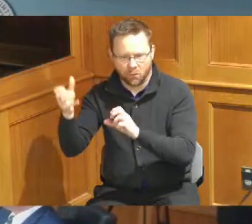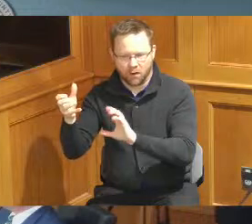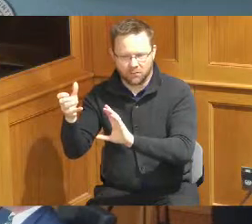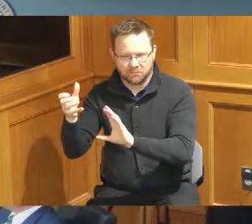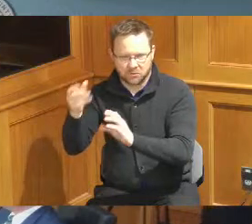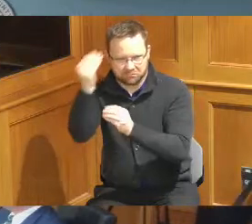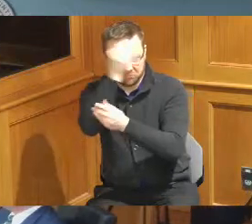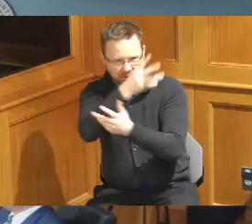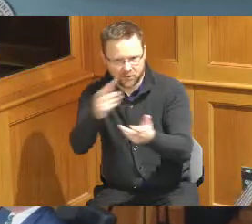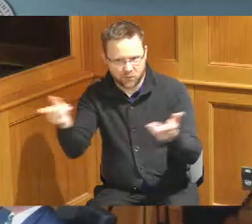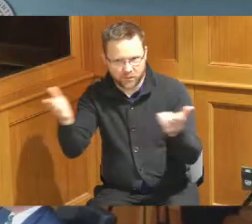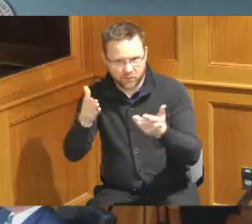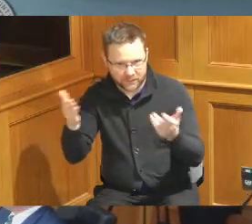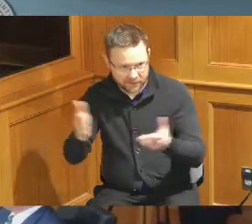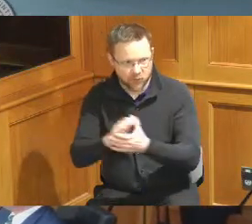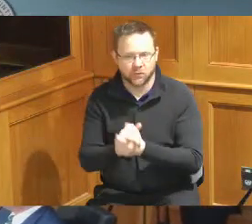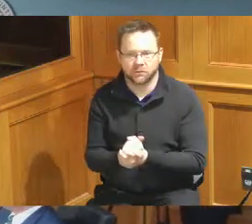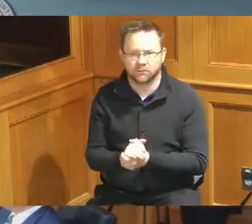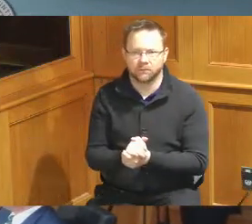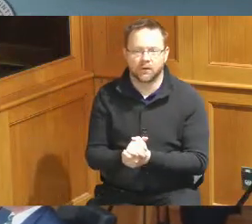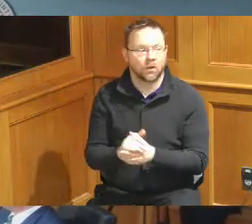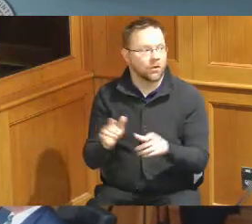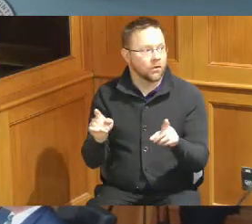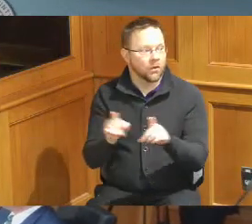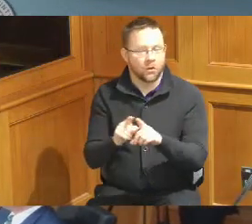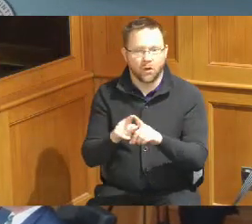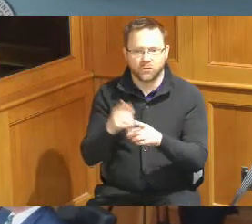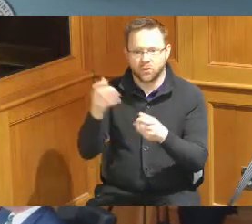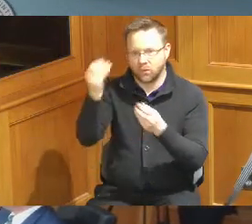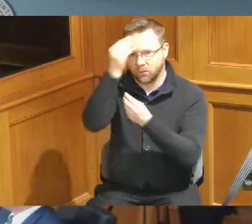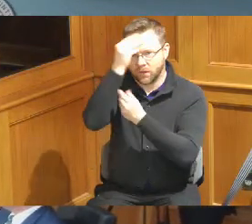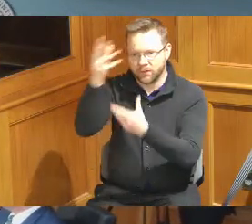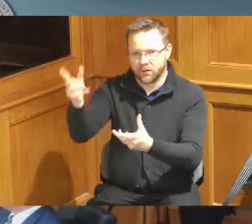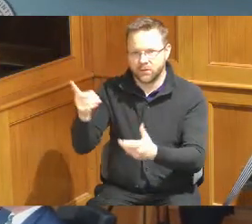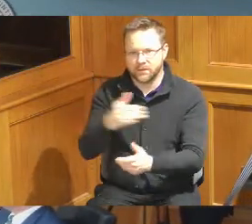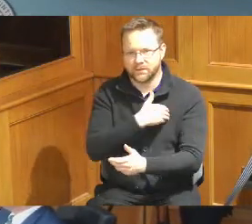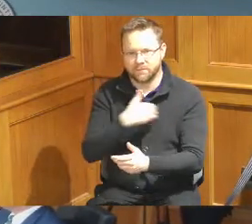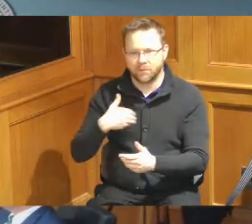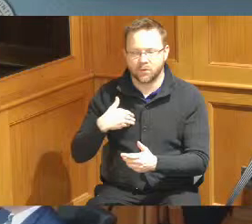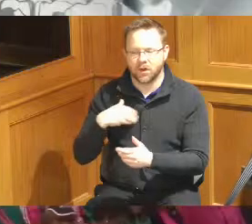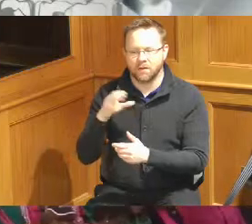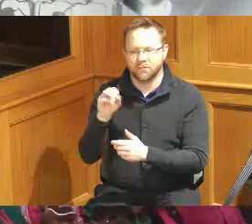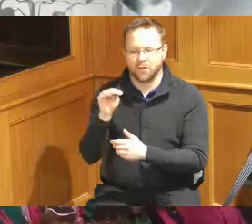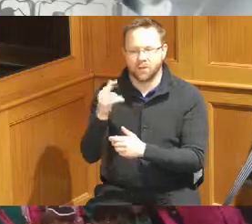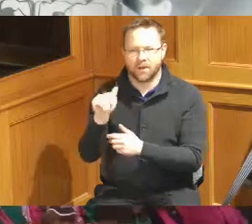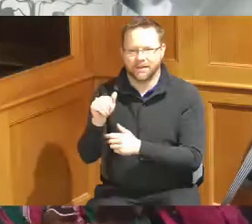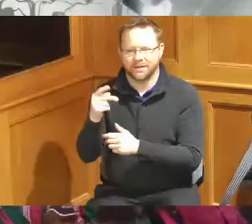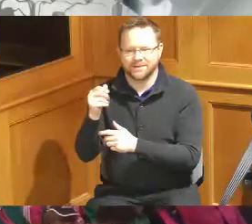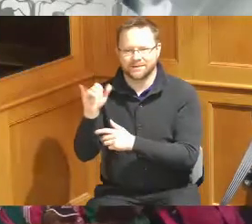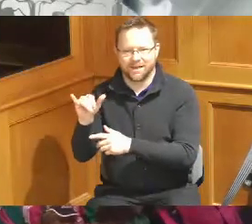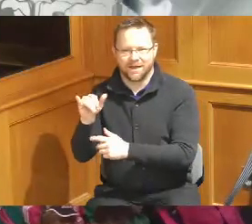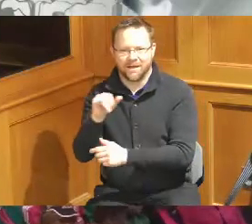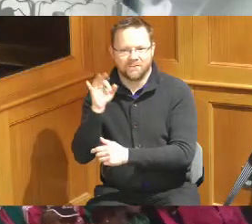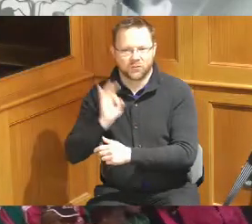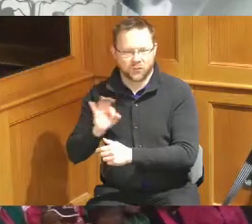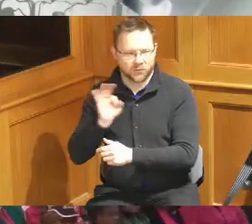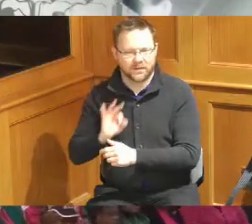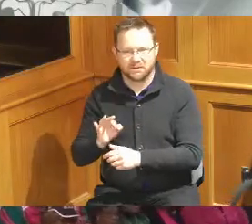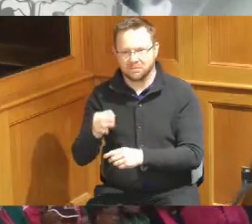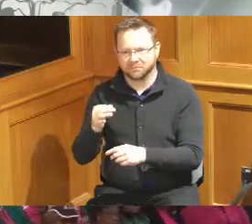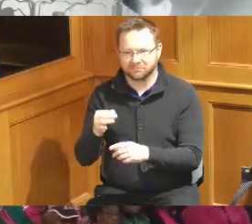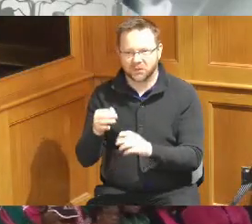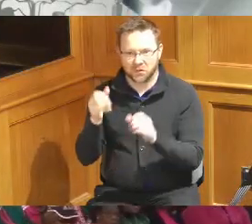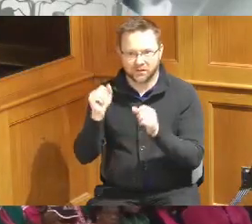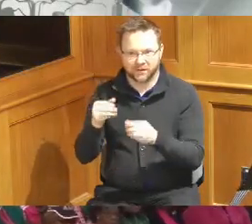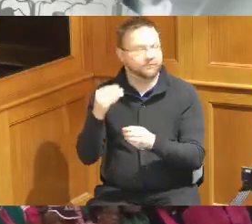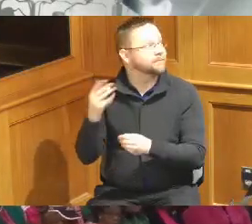here. And he's also wanted me to make sure you know that he's a member of Omega Psi Phi fraternity. Y'all tell him I said it,